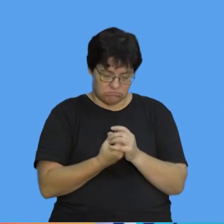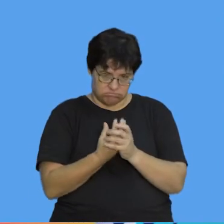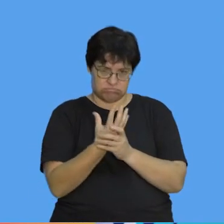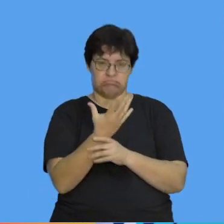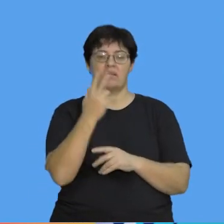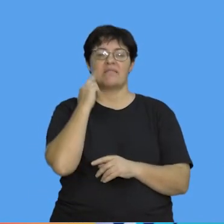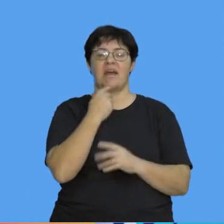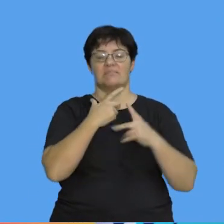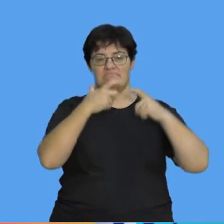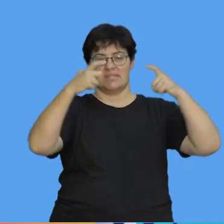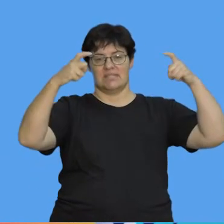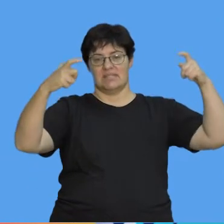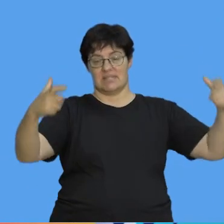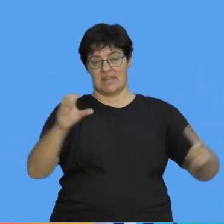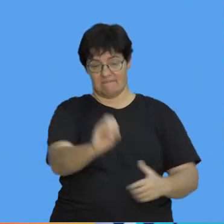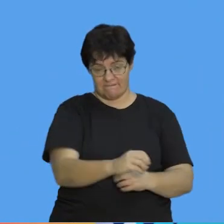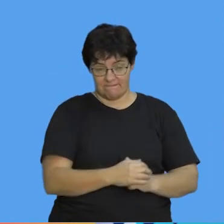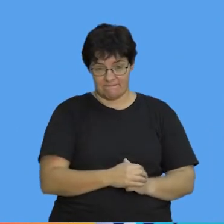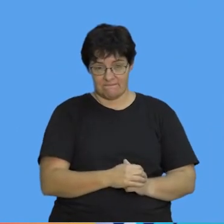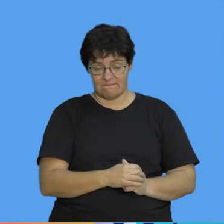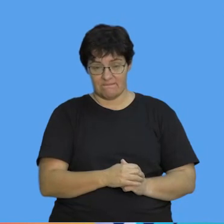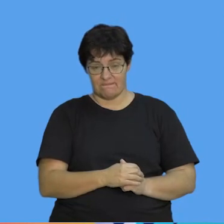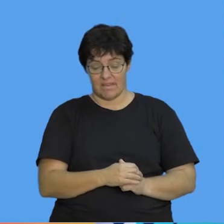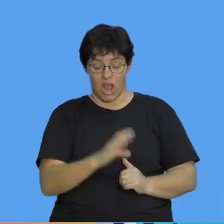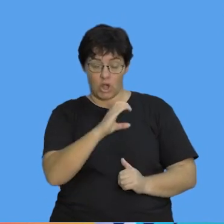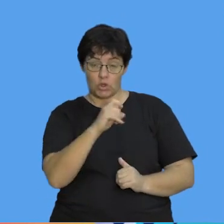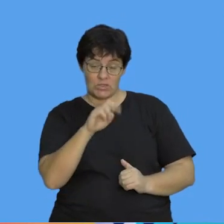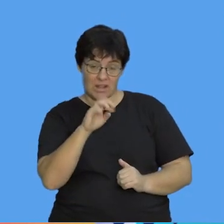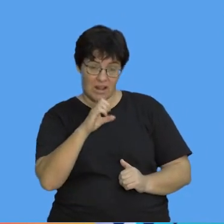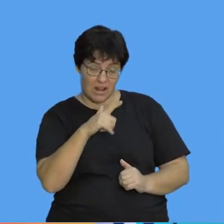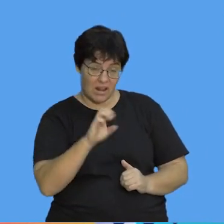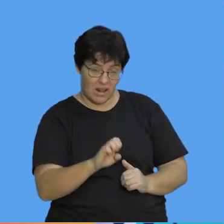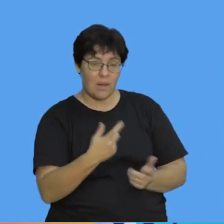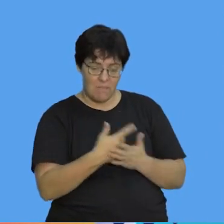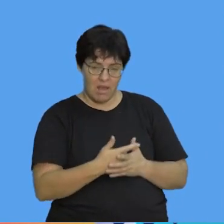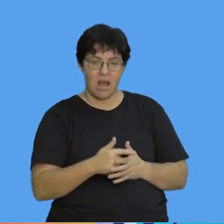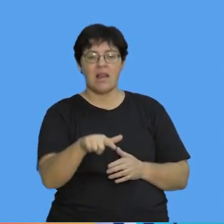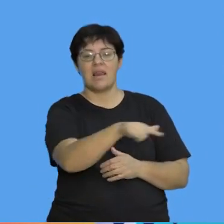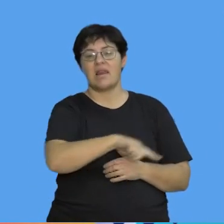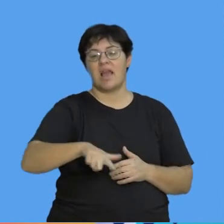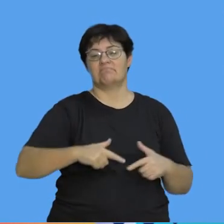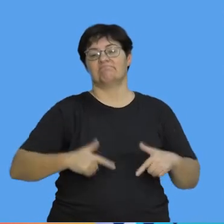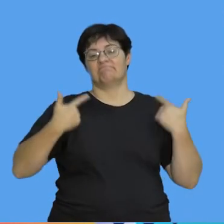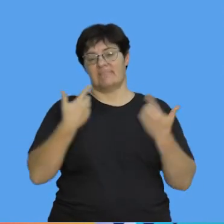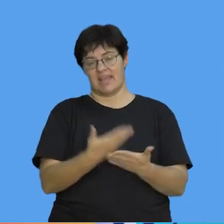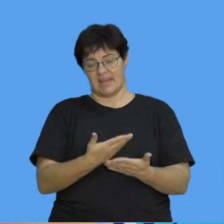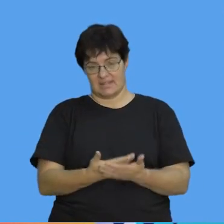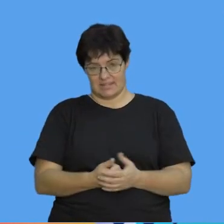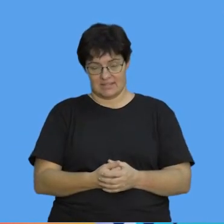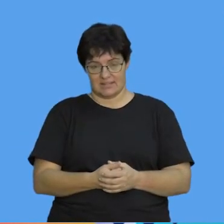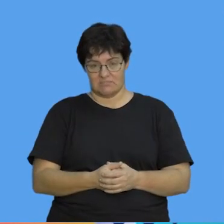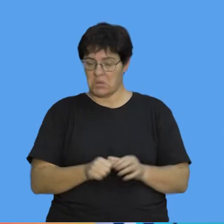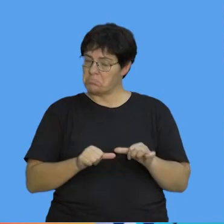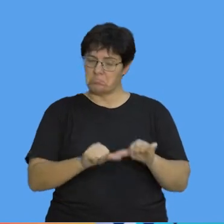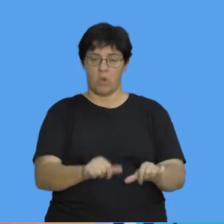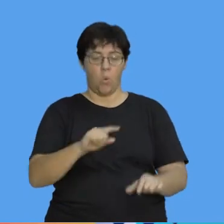can grow nice and big. And because it's got a cuticle, it can live on land, right?